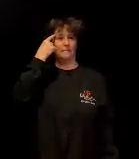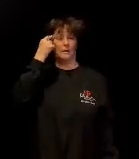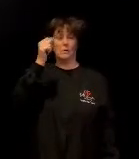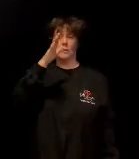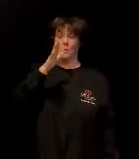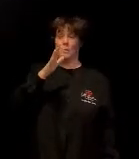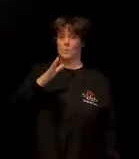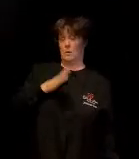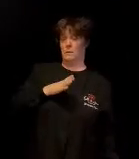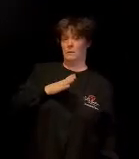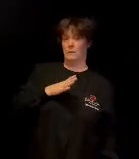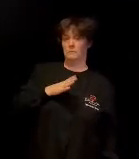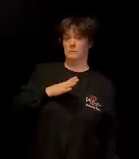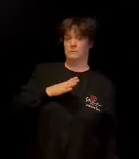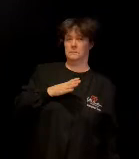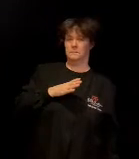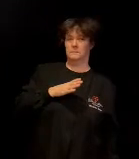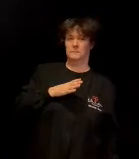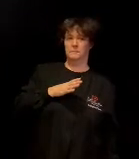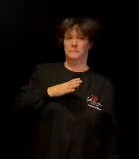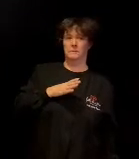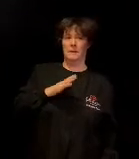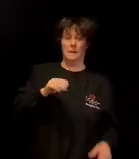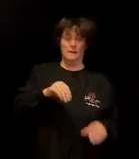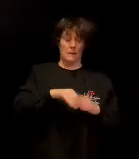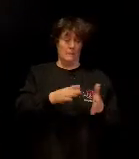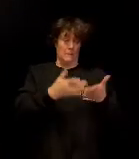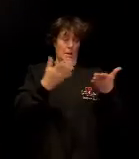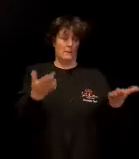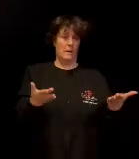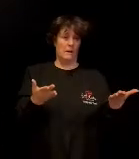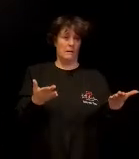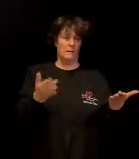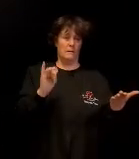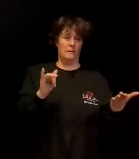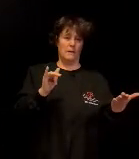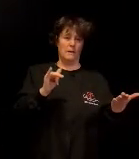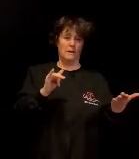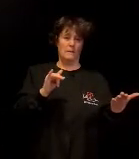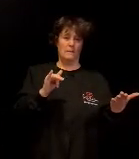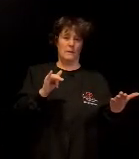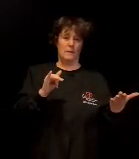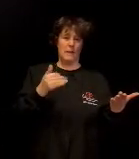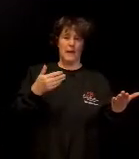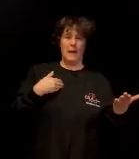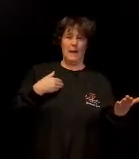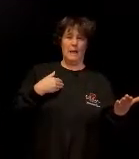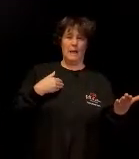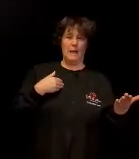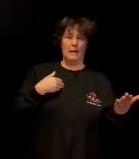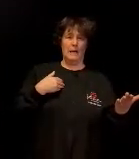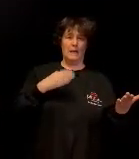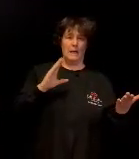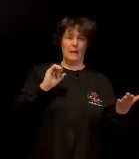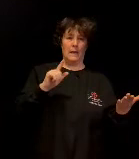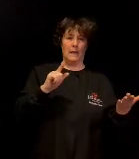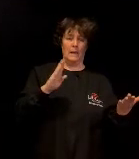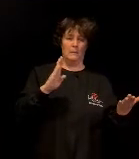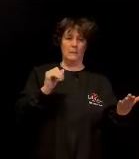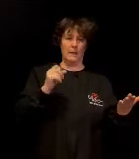That was in, the Bible talks about that had an alabaster box. You remember this